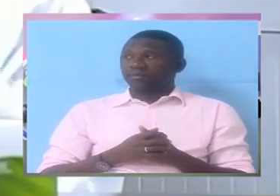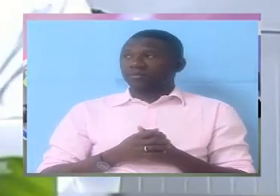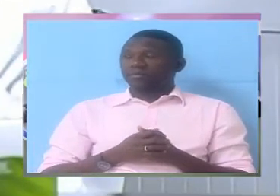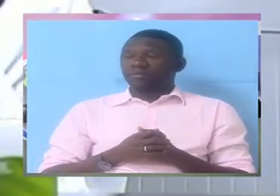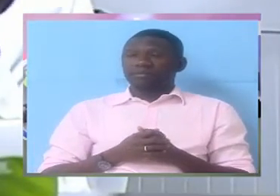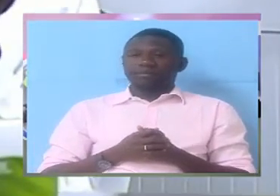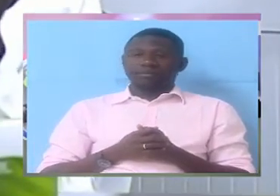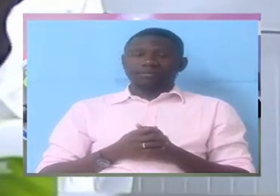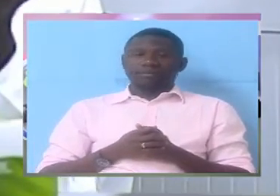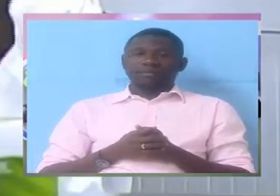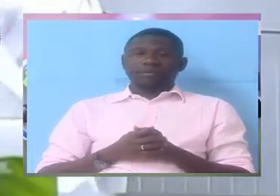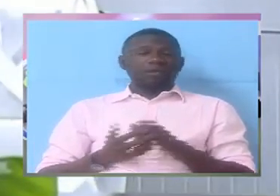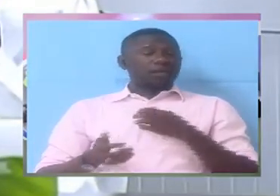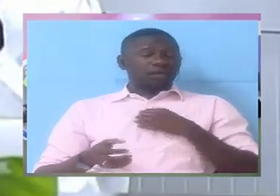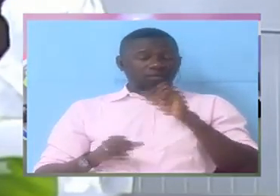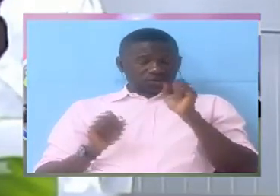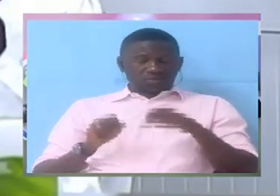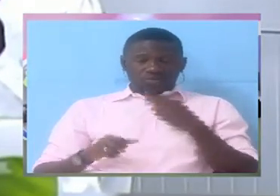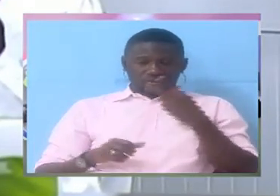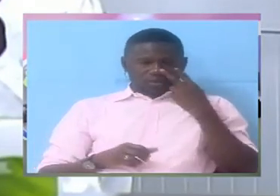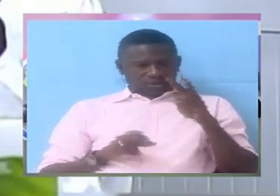And he's a neighbor.